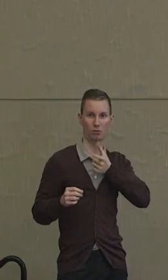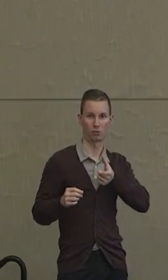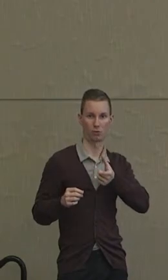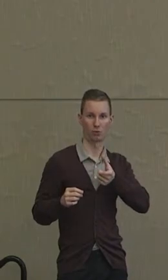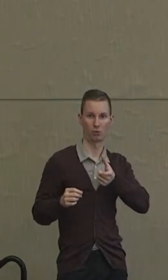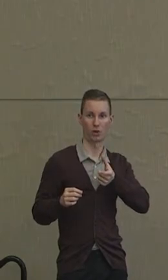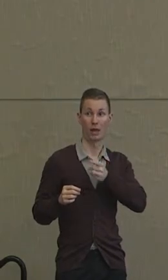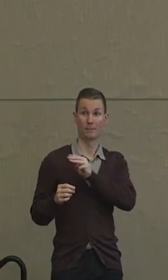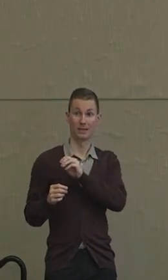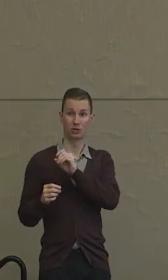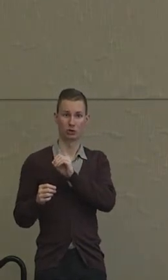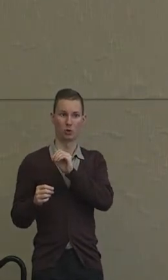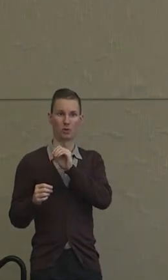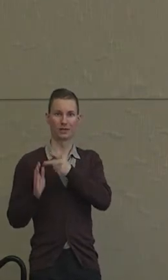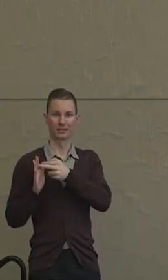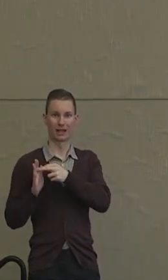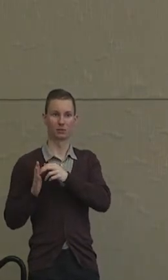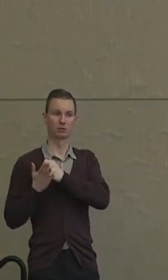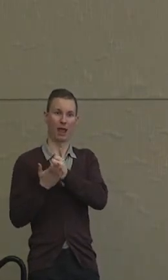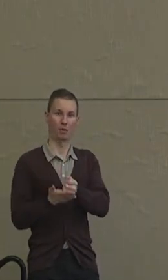invented for. Right. So